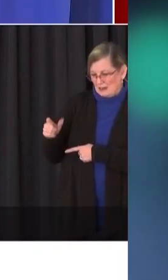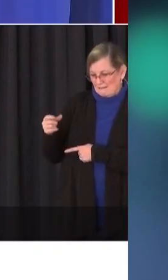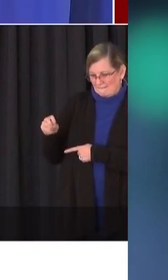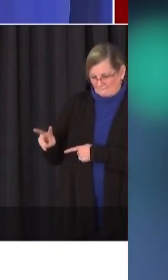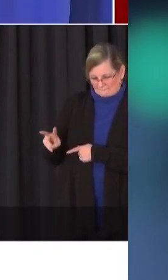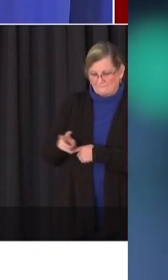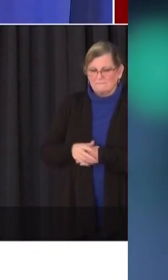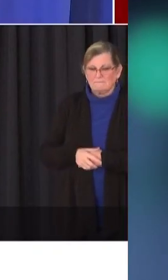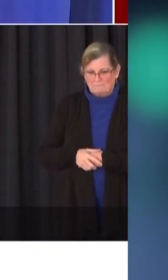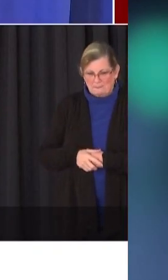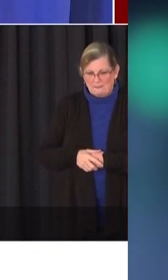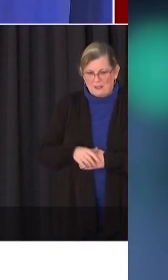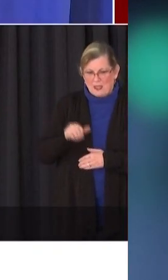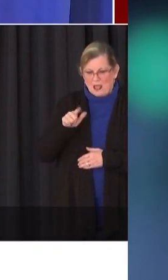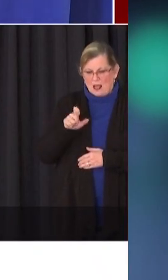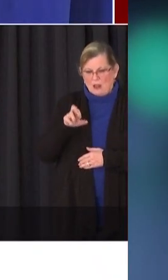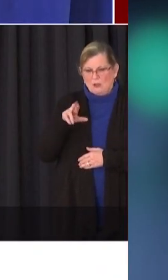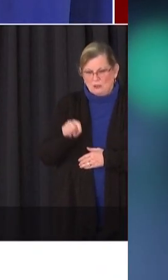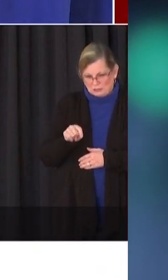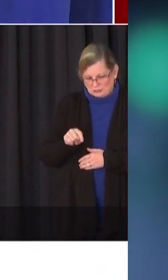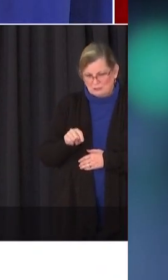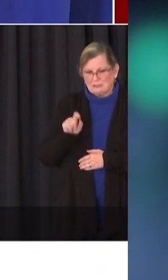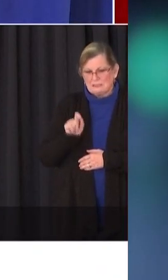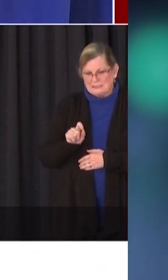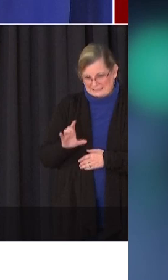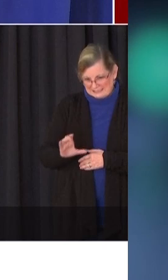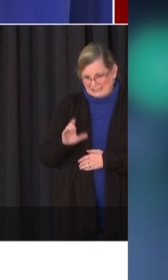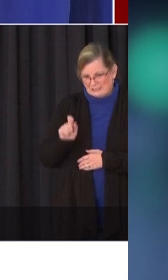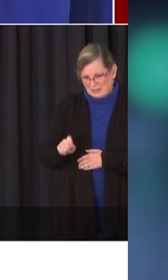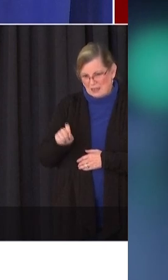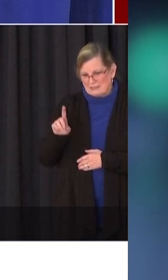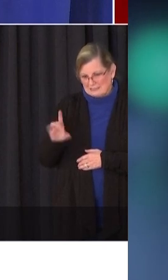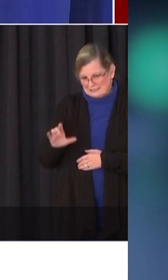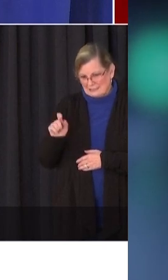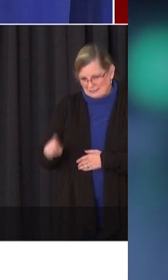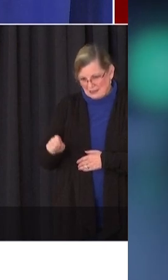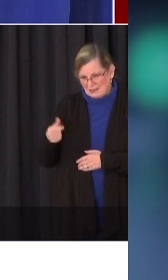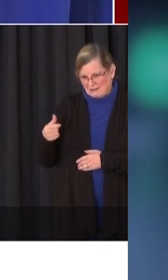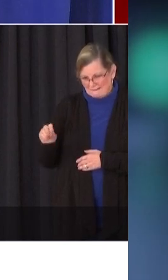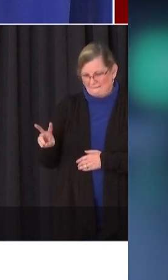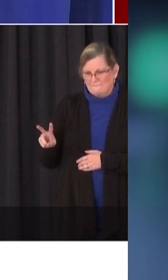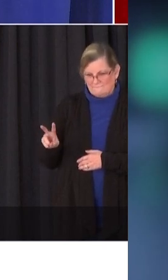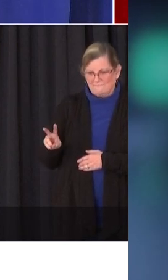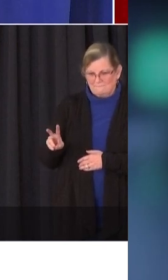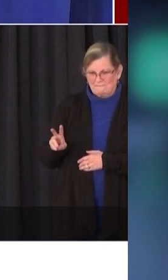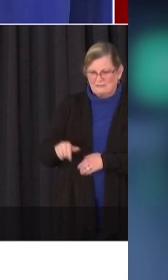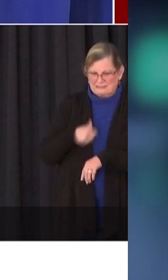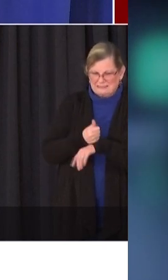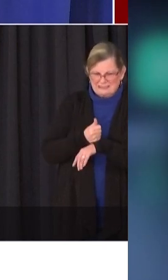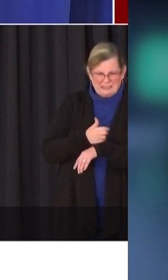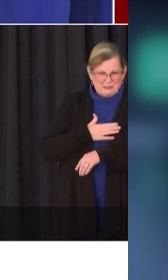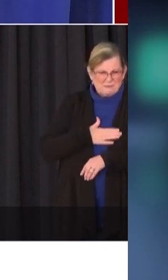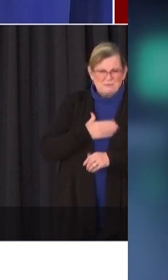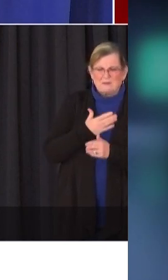what happened yesterday at the Capitol building. She called it textbook terrorism. And then the